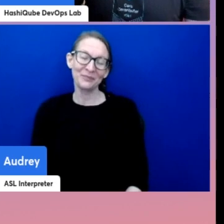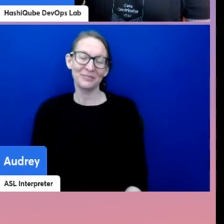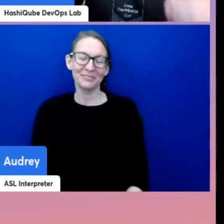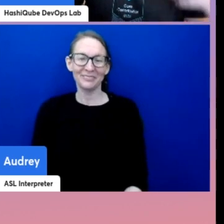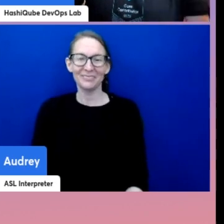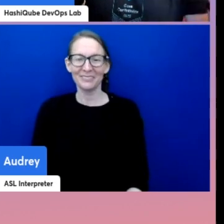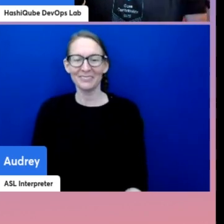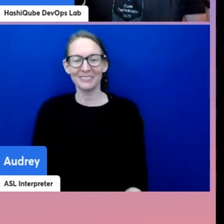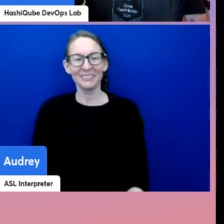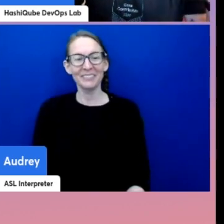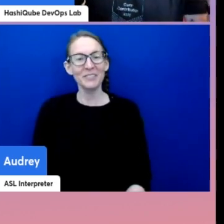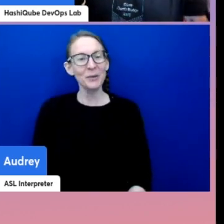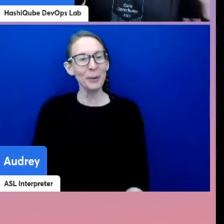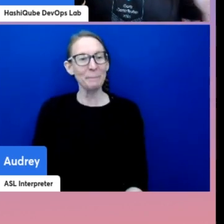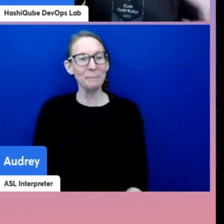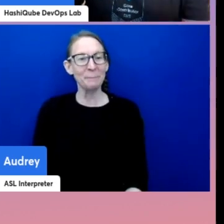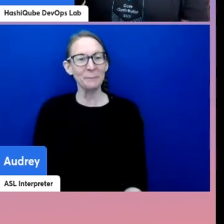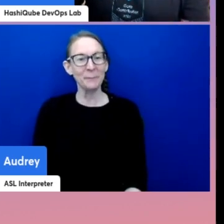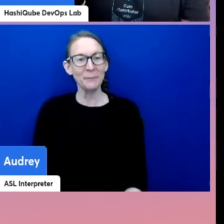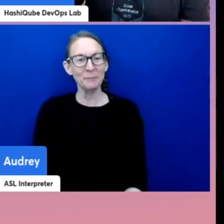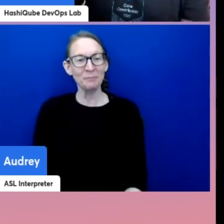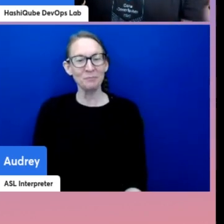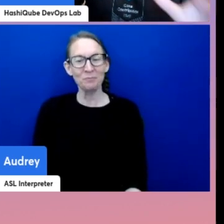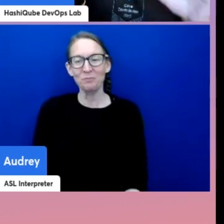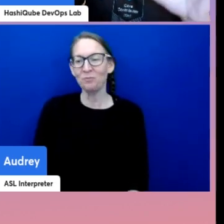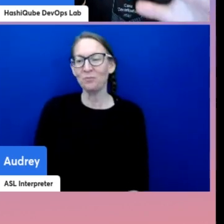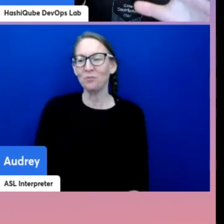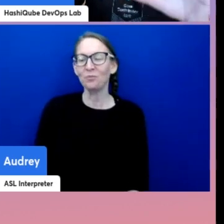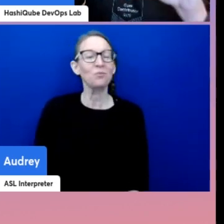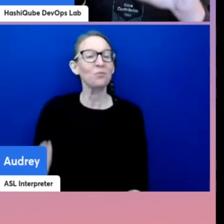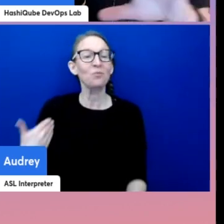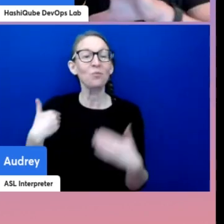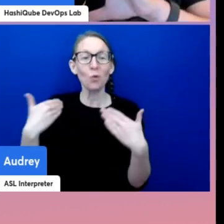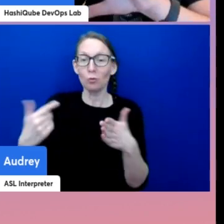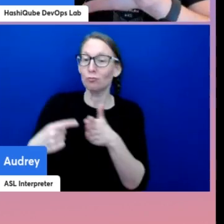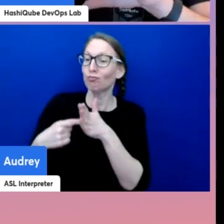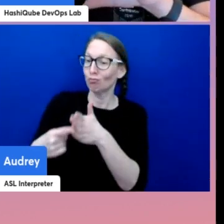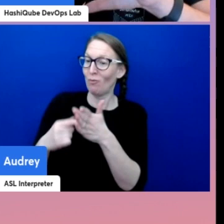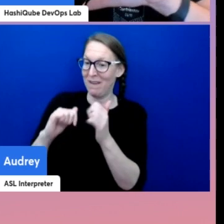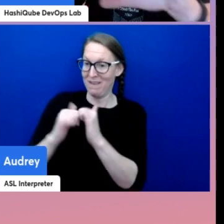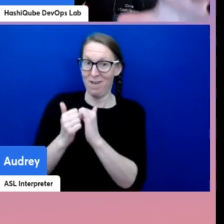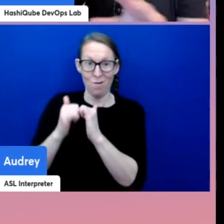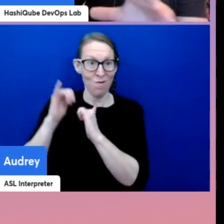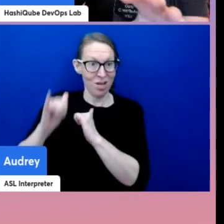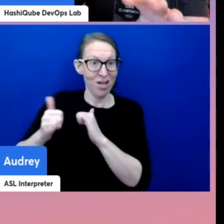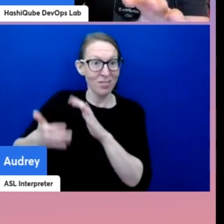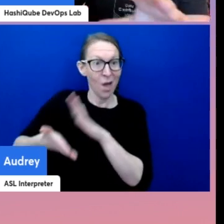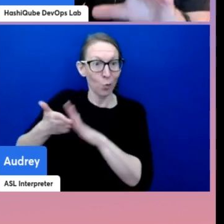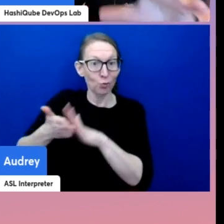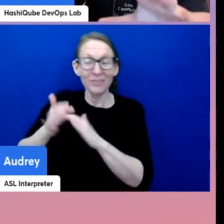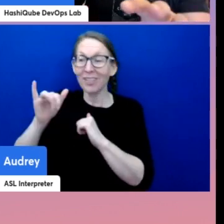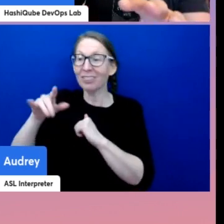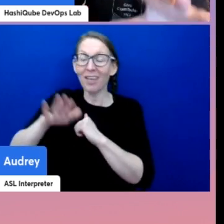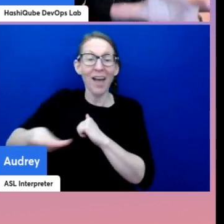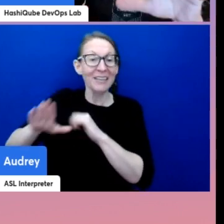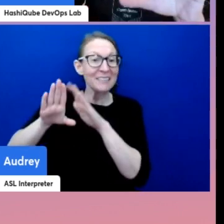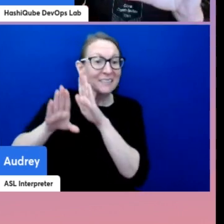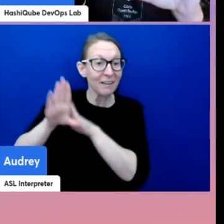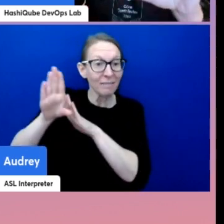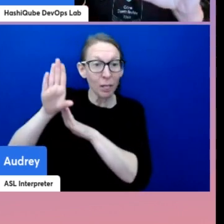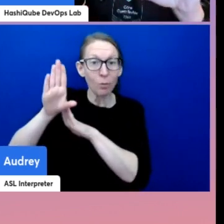So I'll show you a bit of how this works, and all of this developer environment and